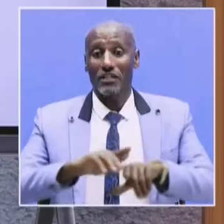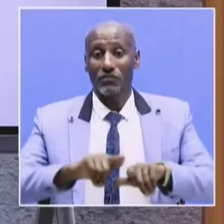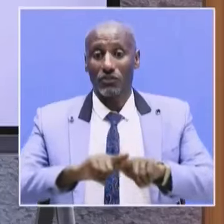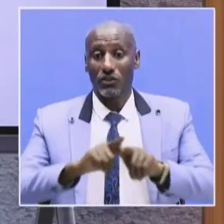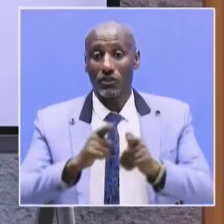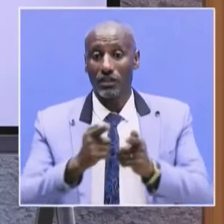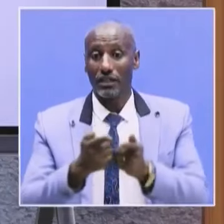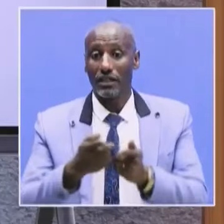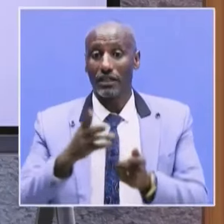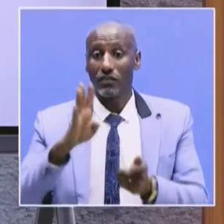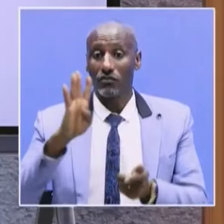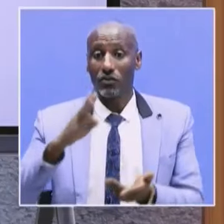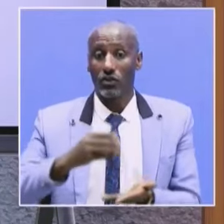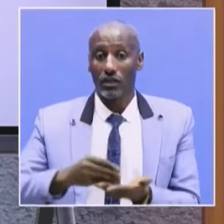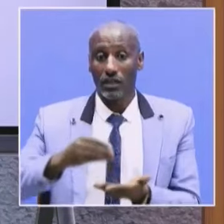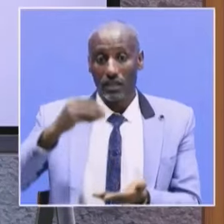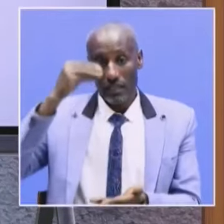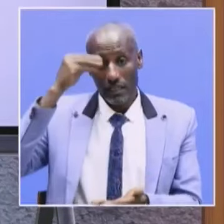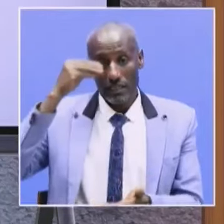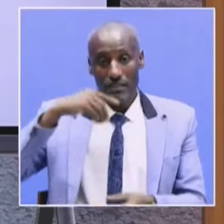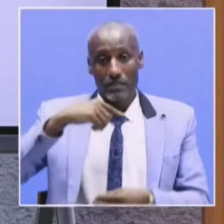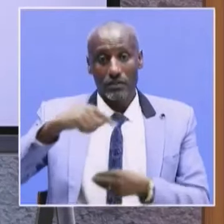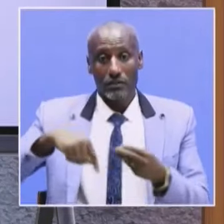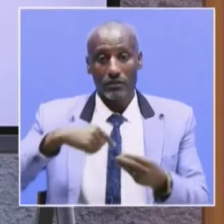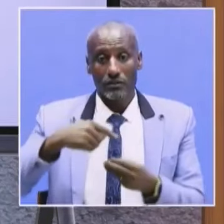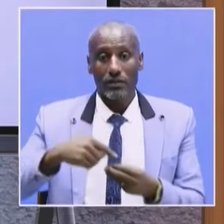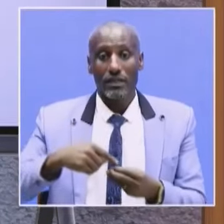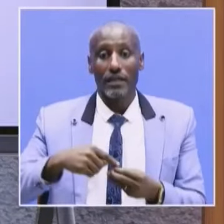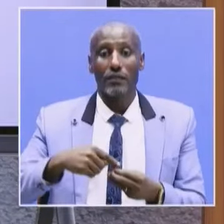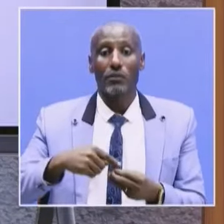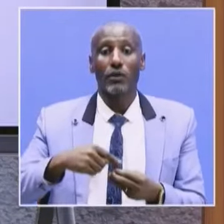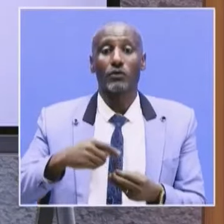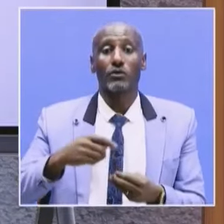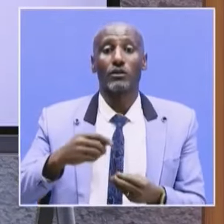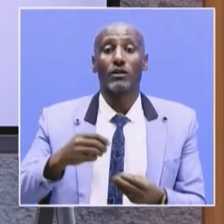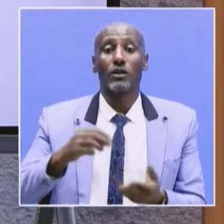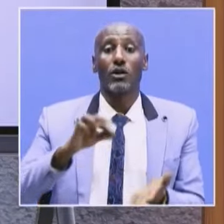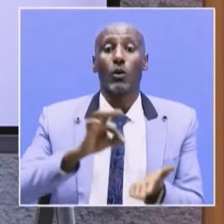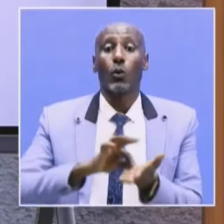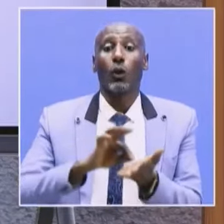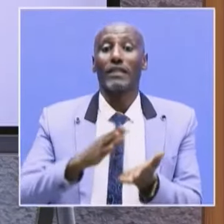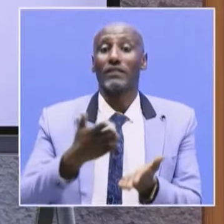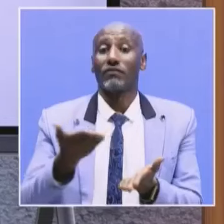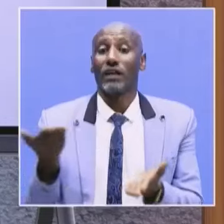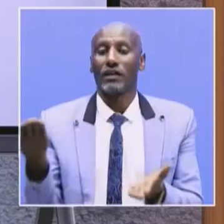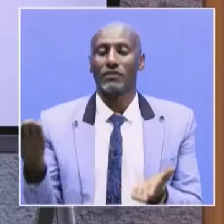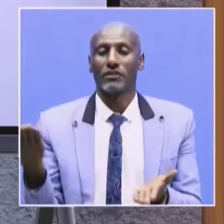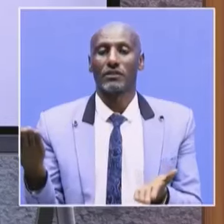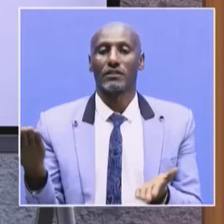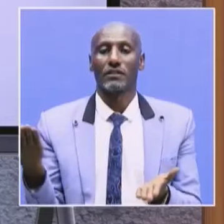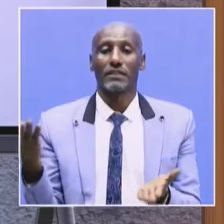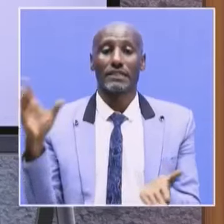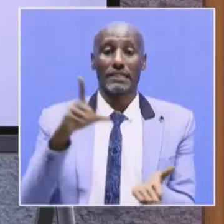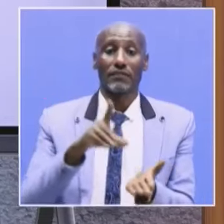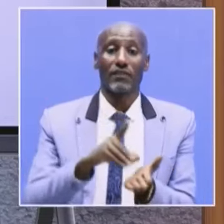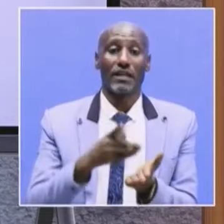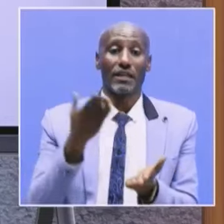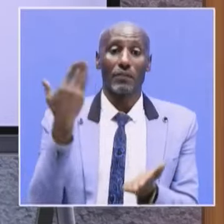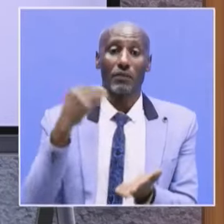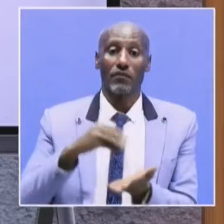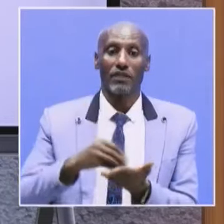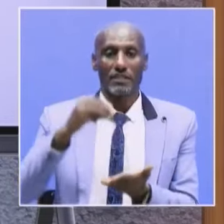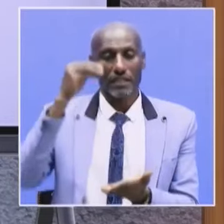Nabila. Today we are going to learn about quantifiers. Before that, students, let us revise previous